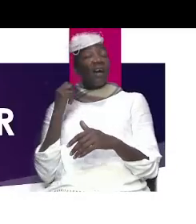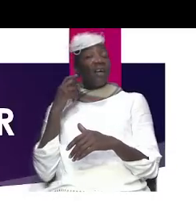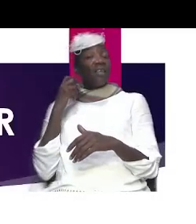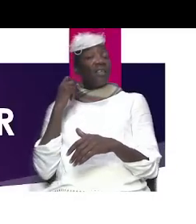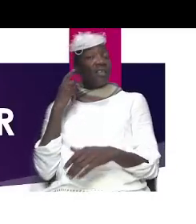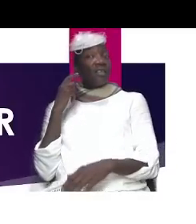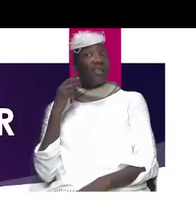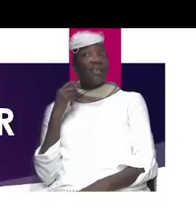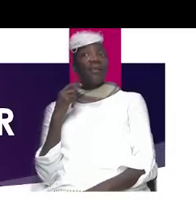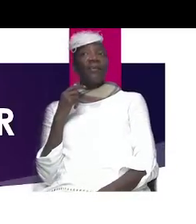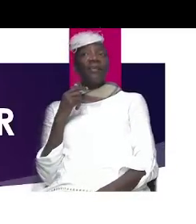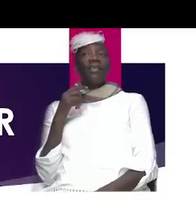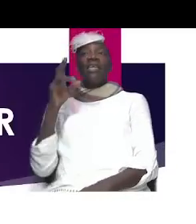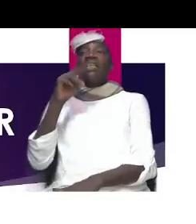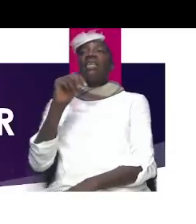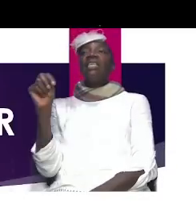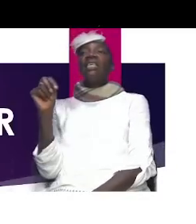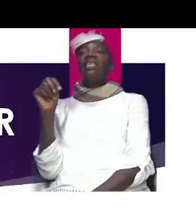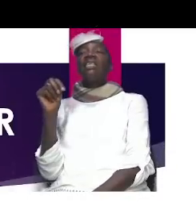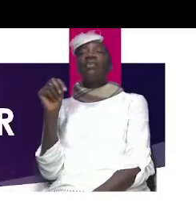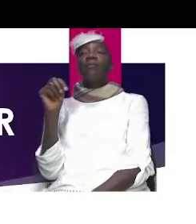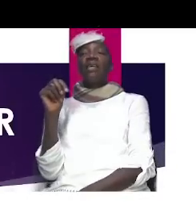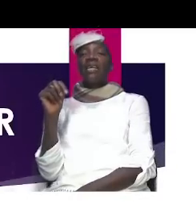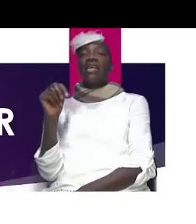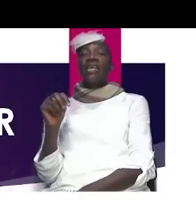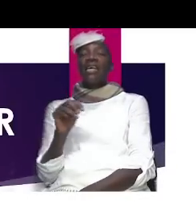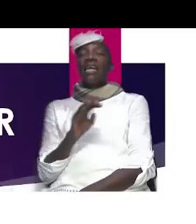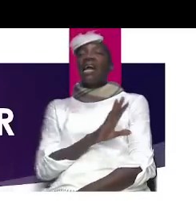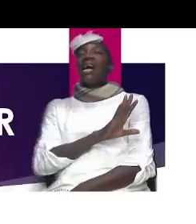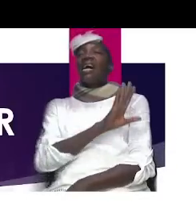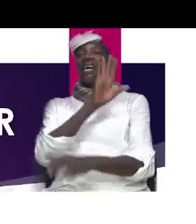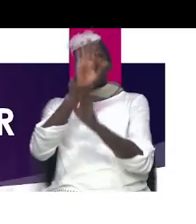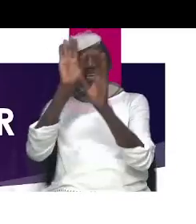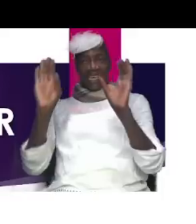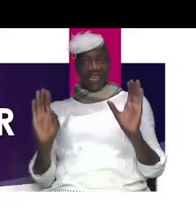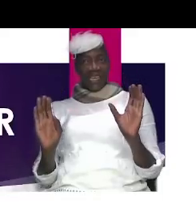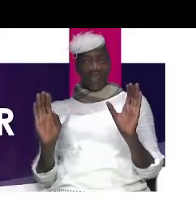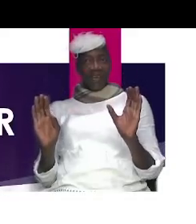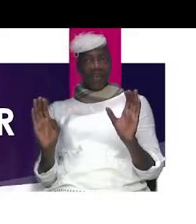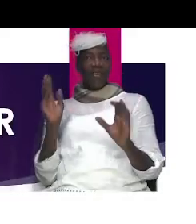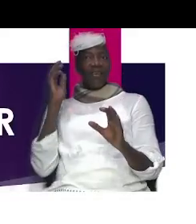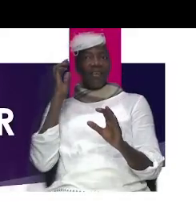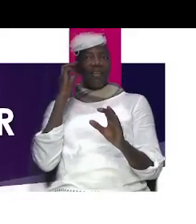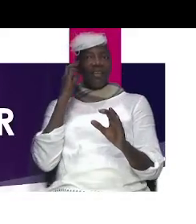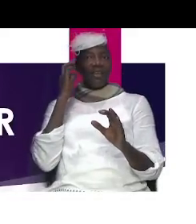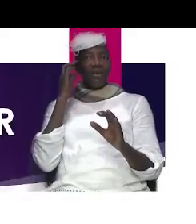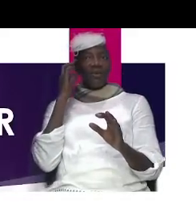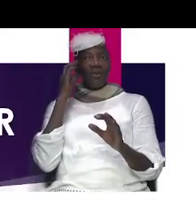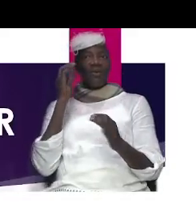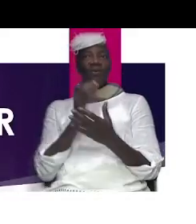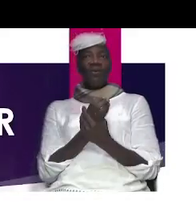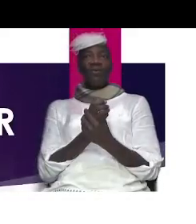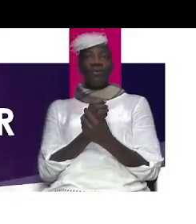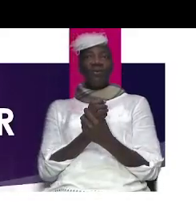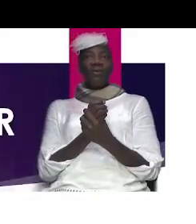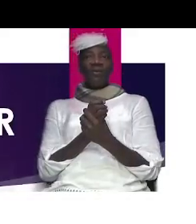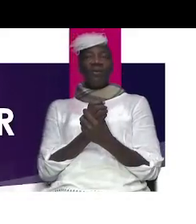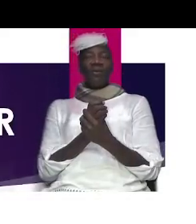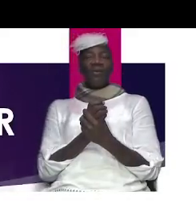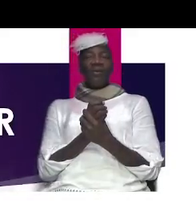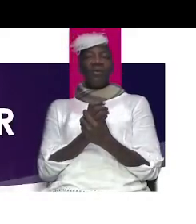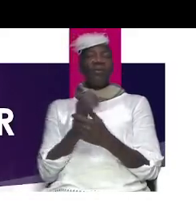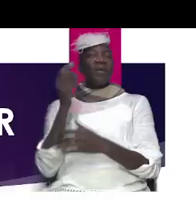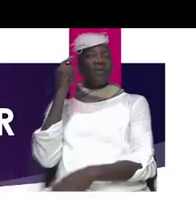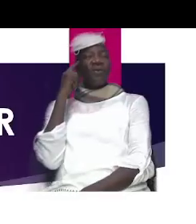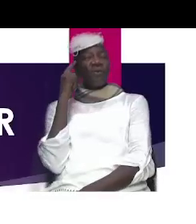be clear about. It is going to happen that way. Now, we know some things already. Since we started the sessions, we know already